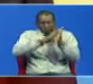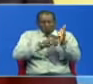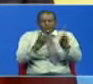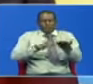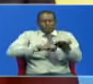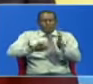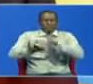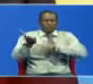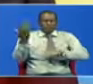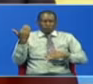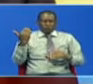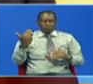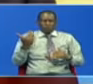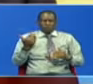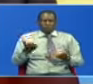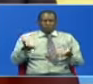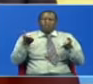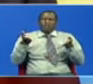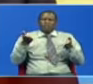so,